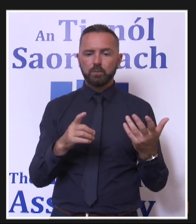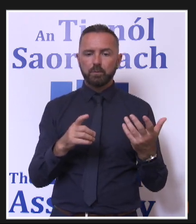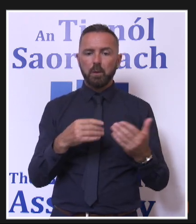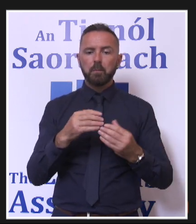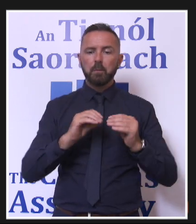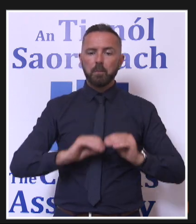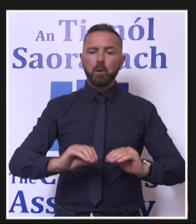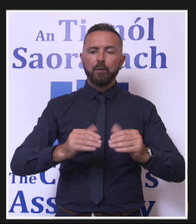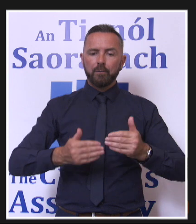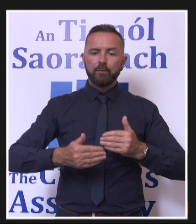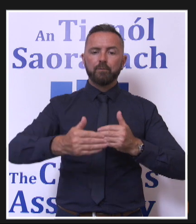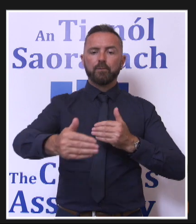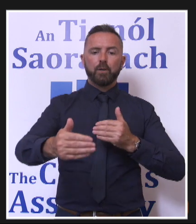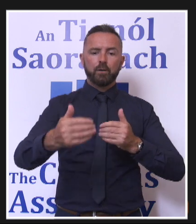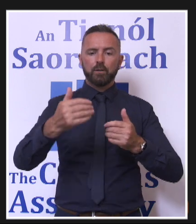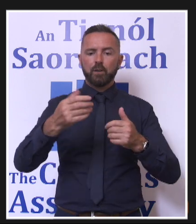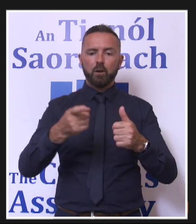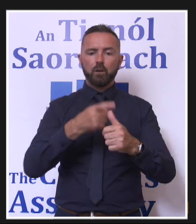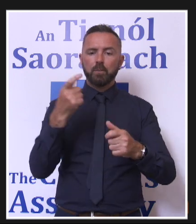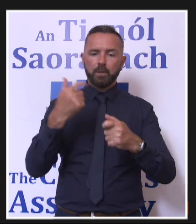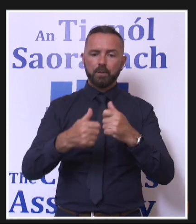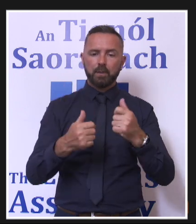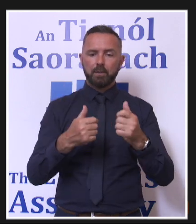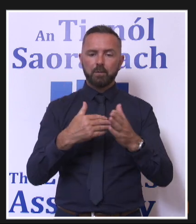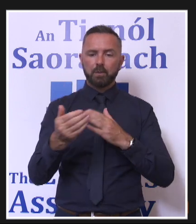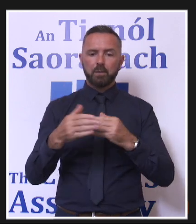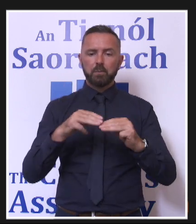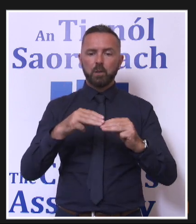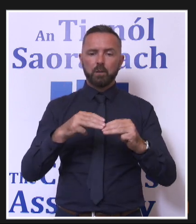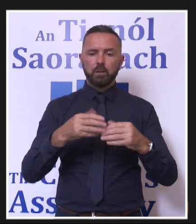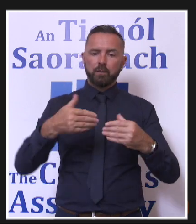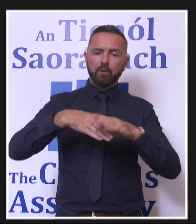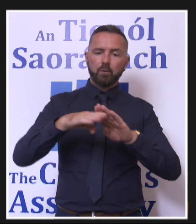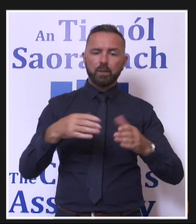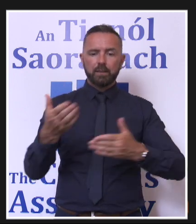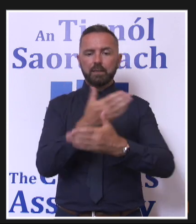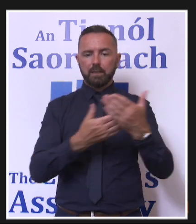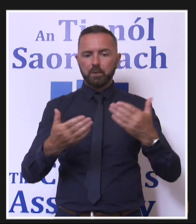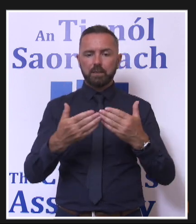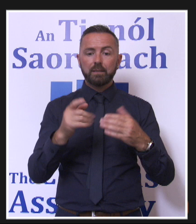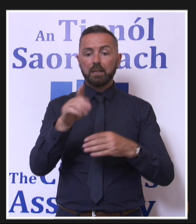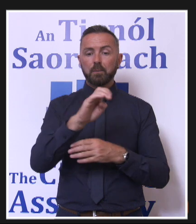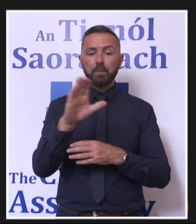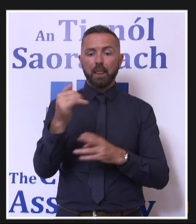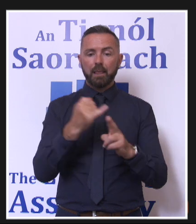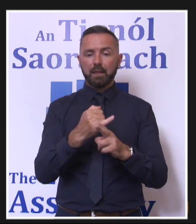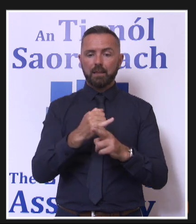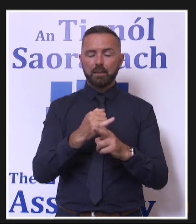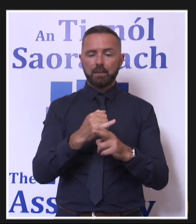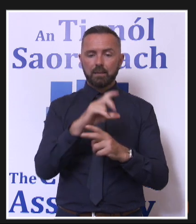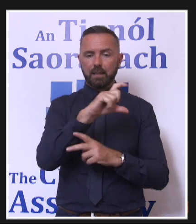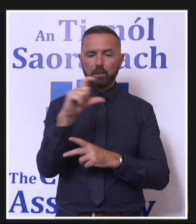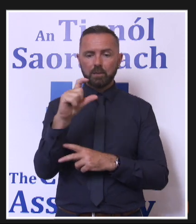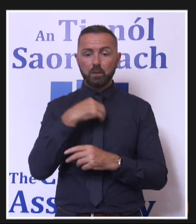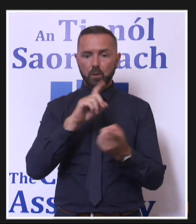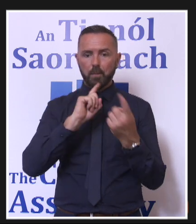further on a thematic, and then be able to create a deliberation, which is a bill in the Paris Council, and to pass this bill